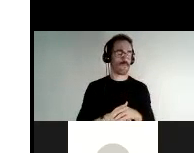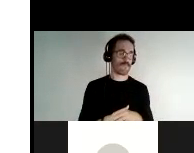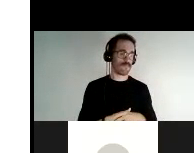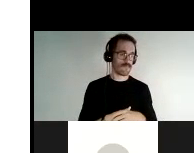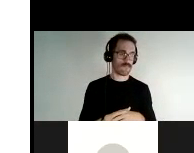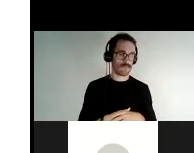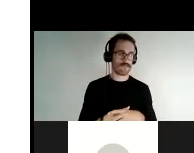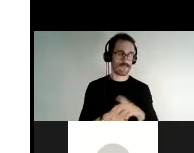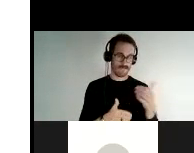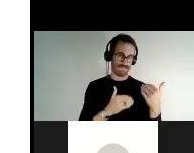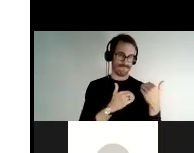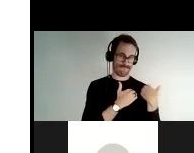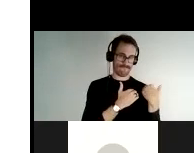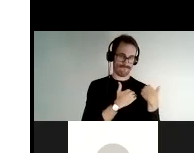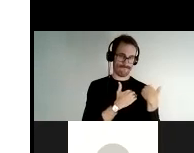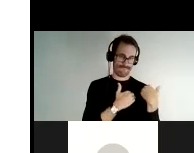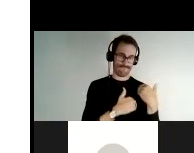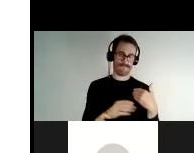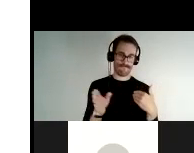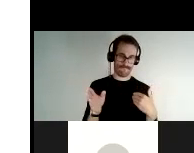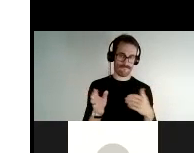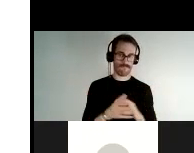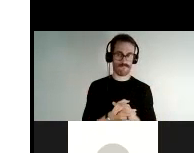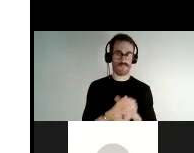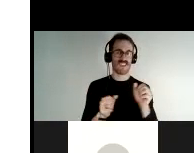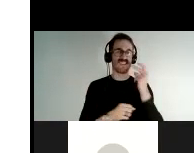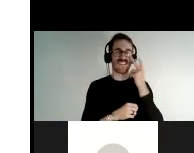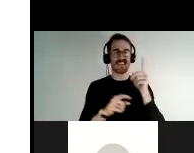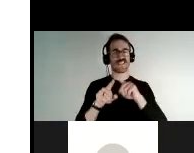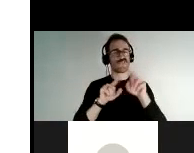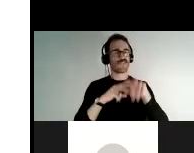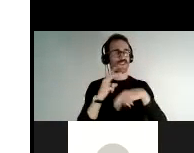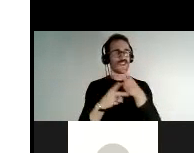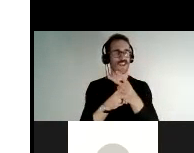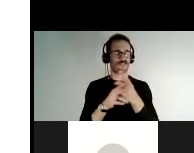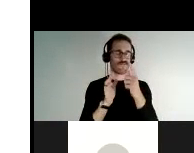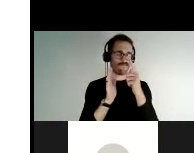And you can see they've got the different types of the actual legislation.